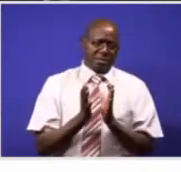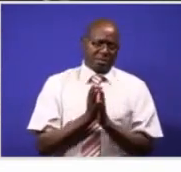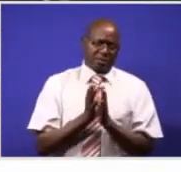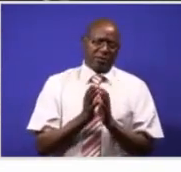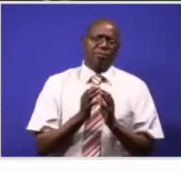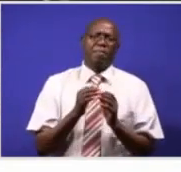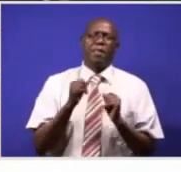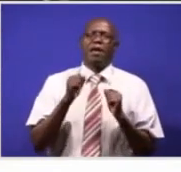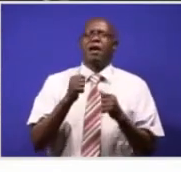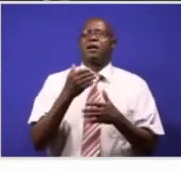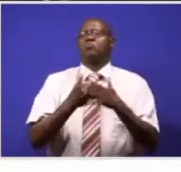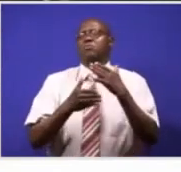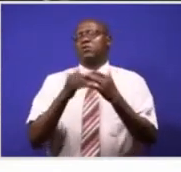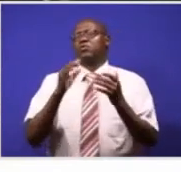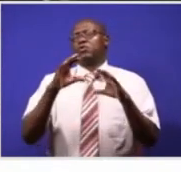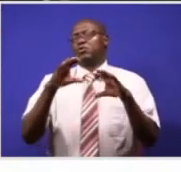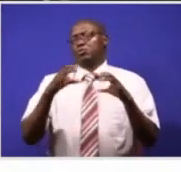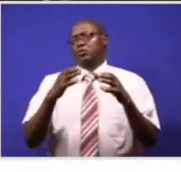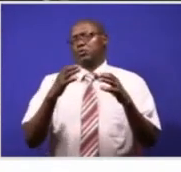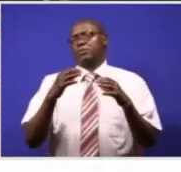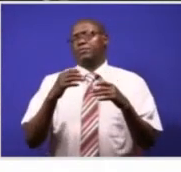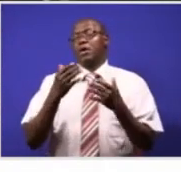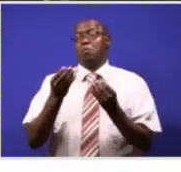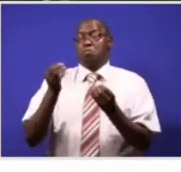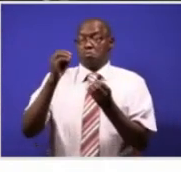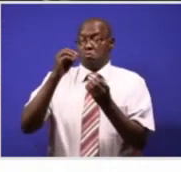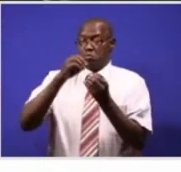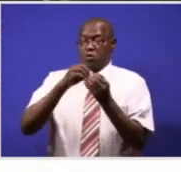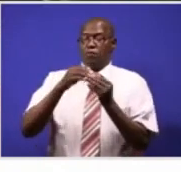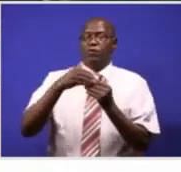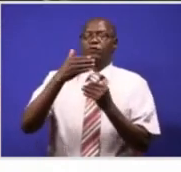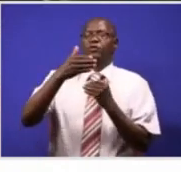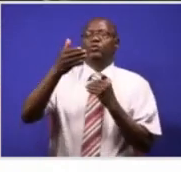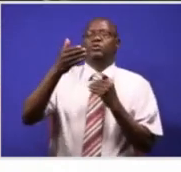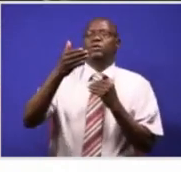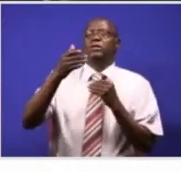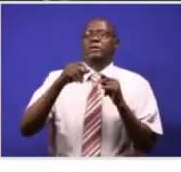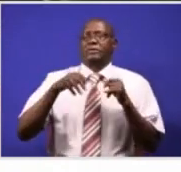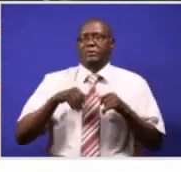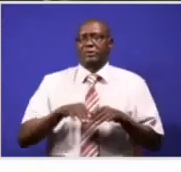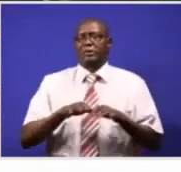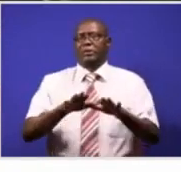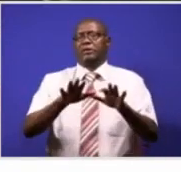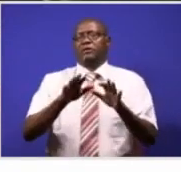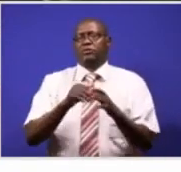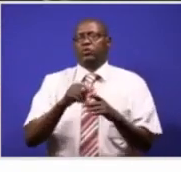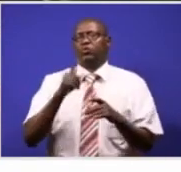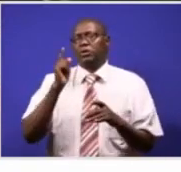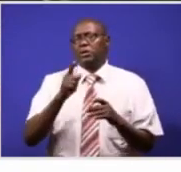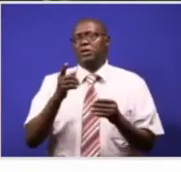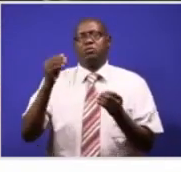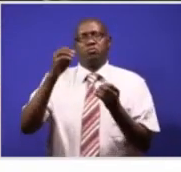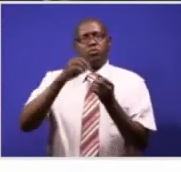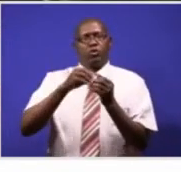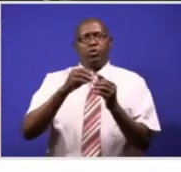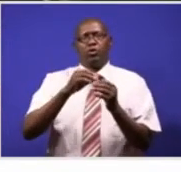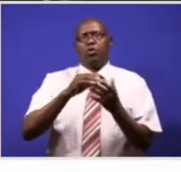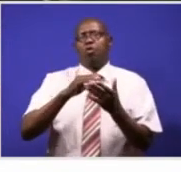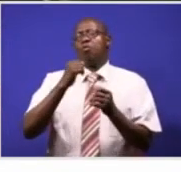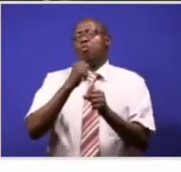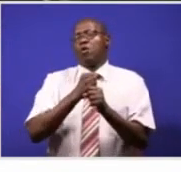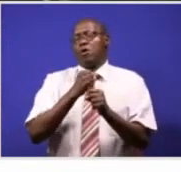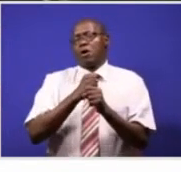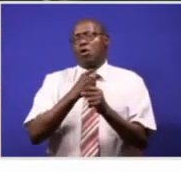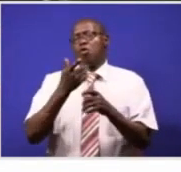be able to build the community. And furthermore, for the future generations, we need no more work